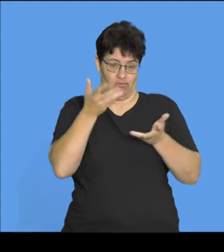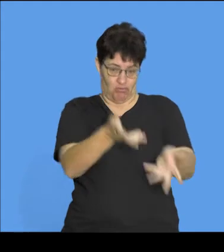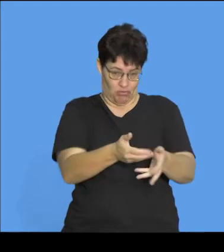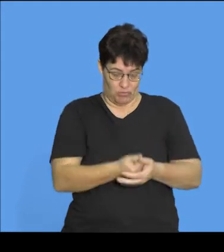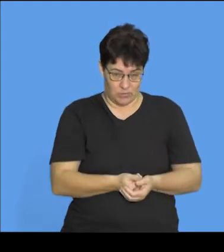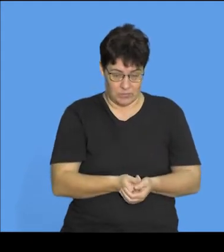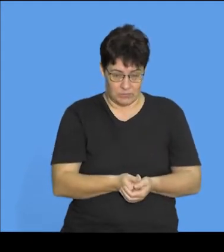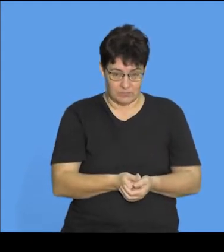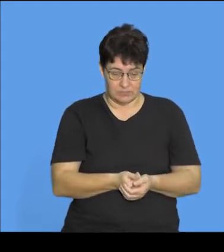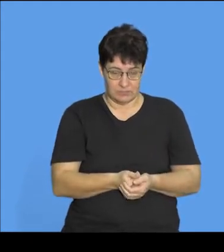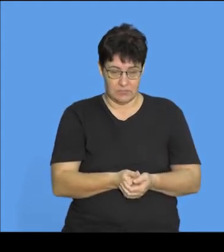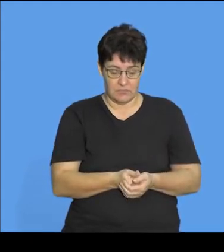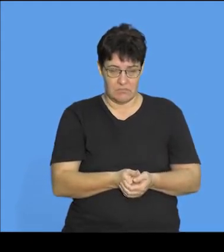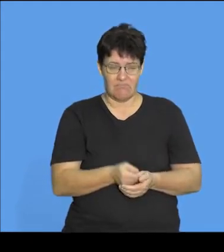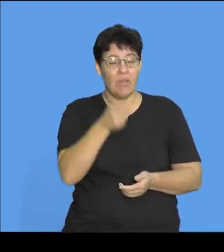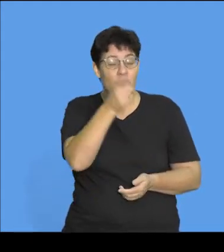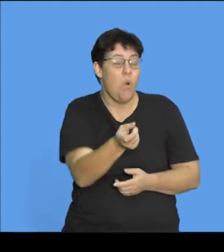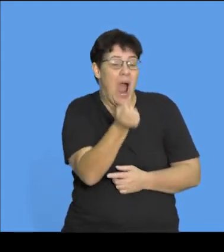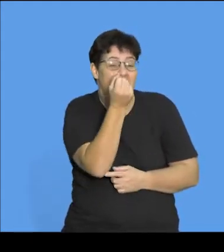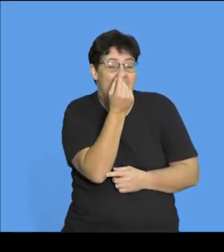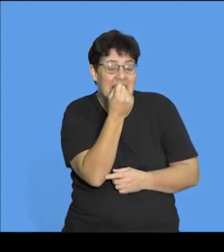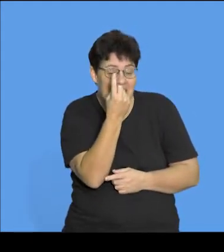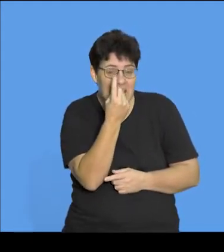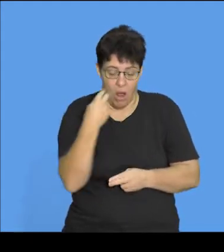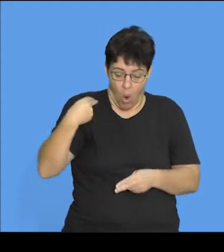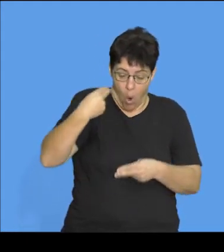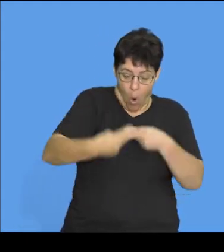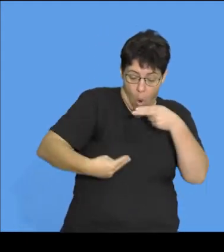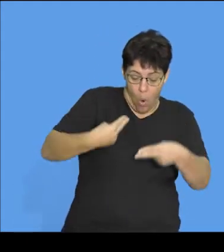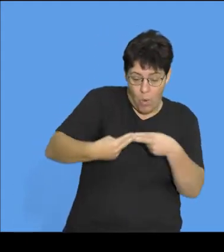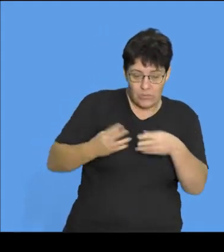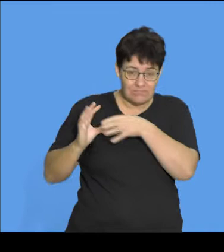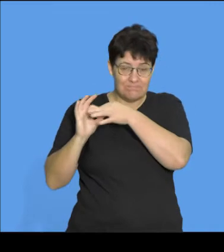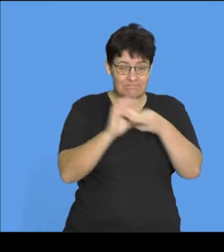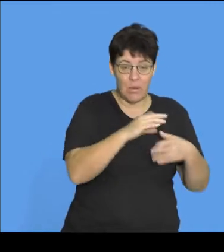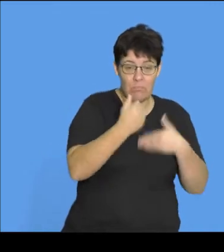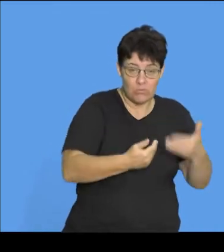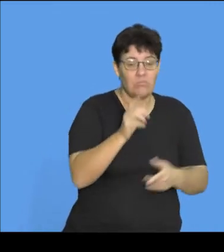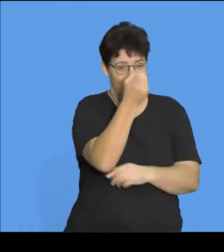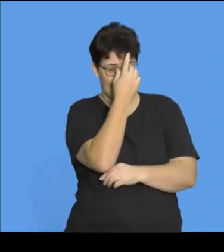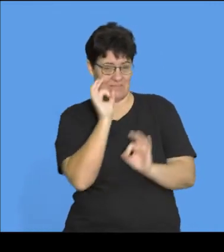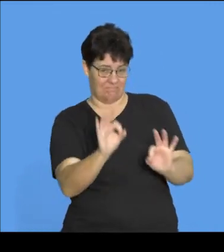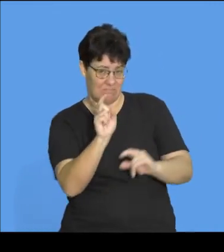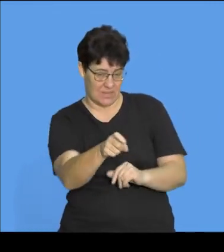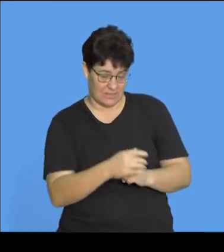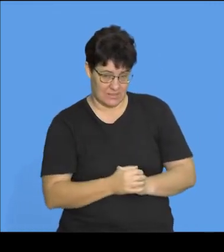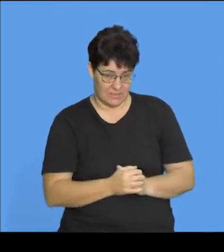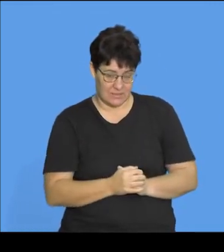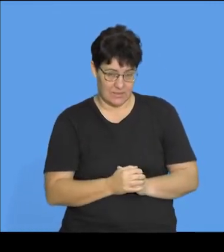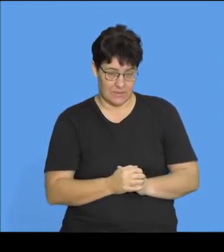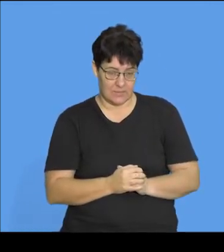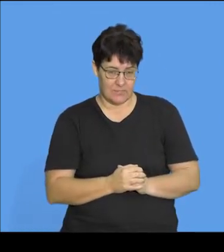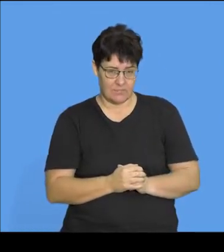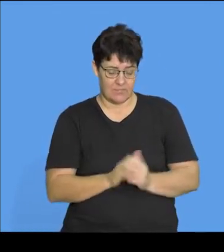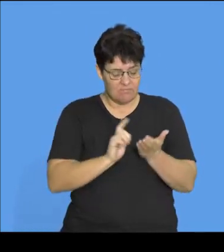Okay, it's important that we understand the hormones that are associated with these processes. So we're going to discuss these in